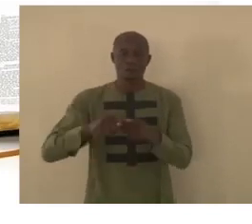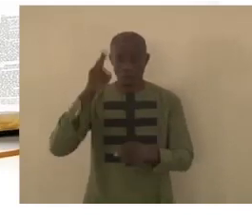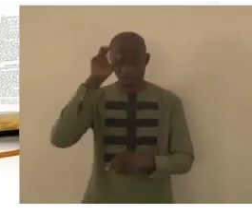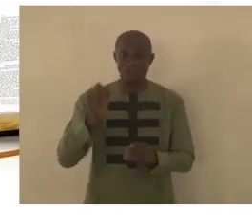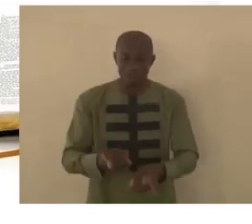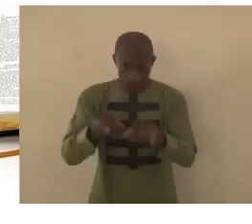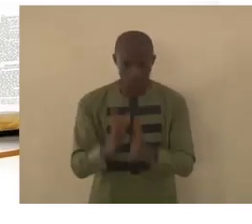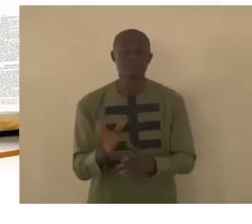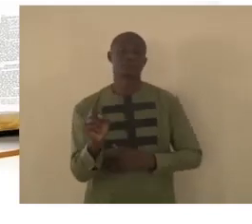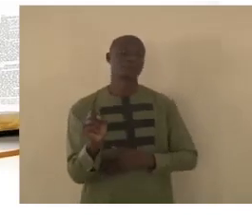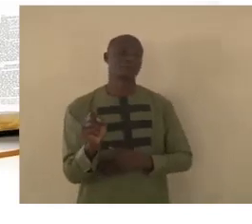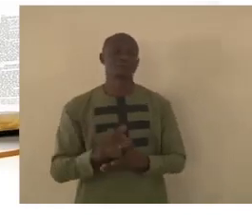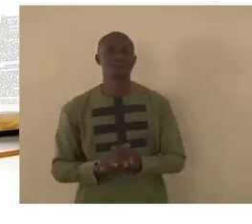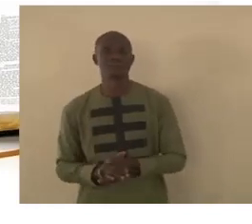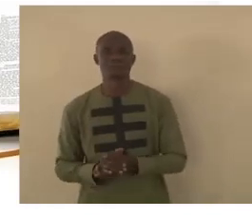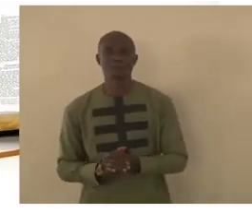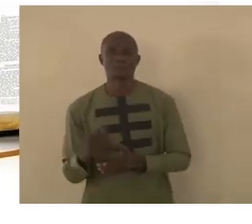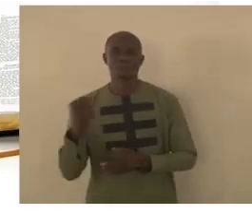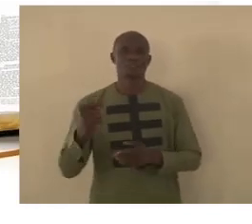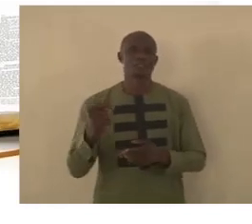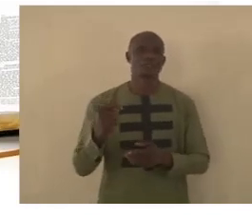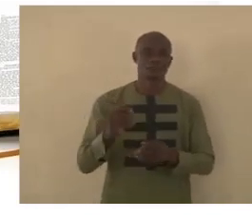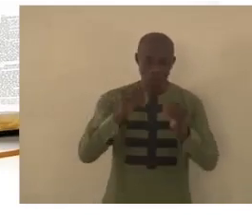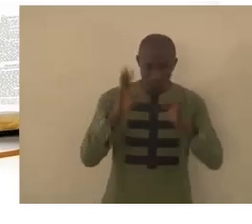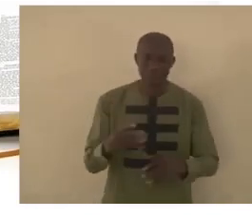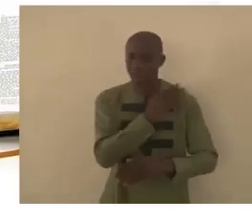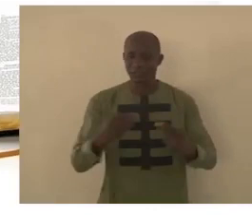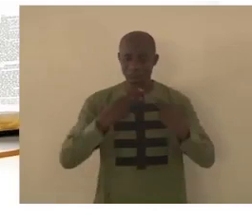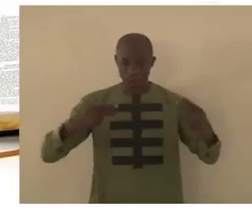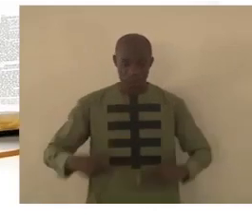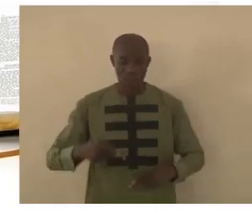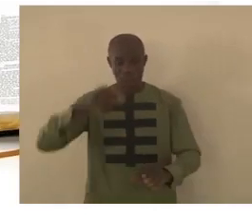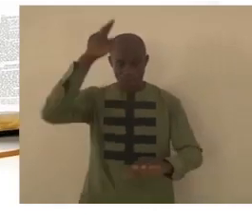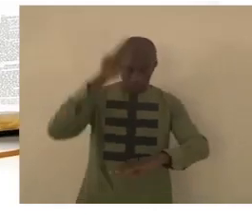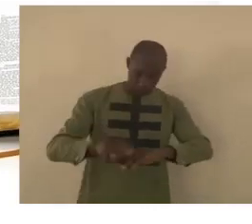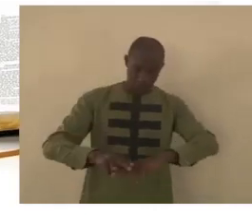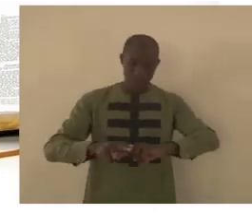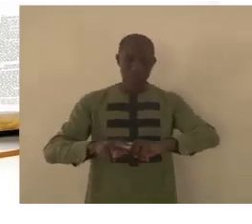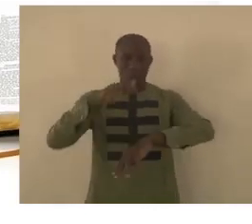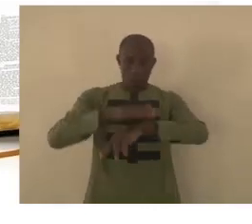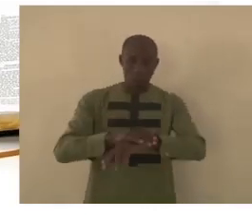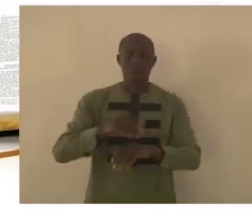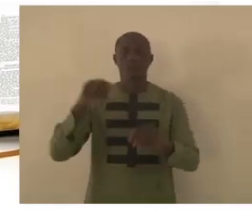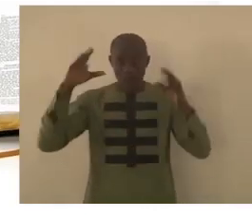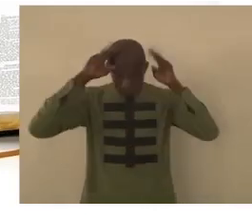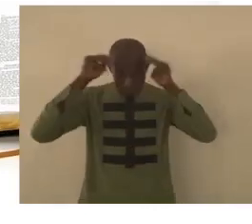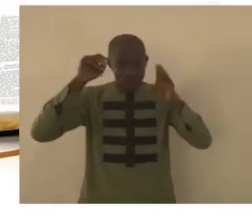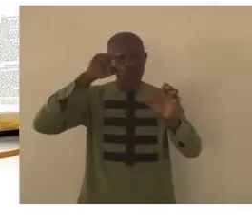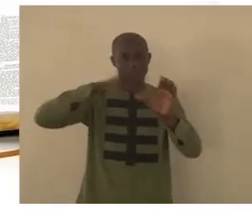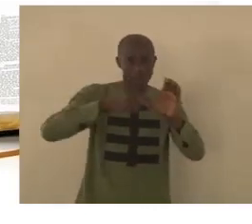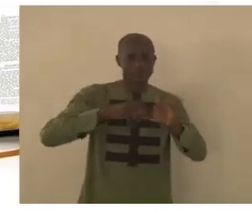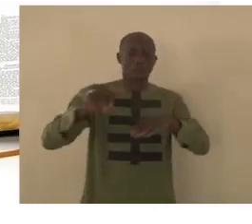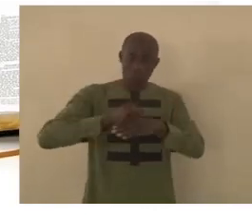and to his disciples, the scribes and the Pharisees sit on Moses' seat.